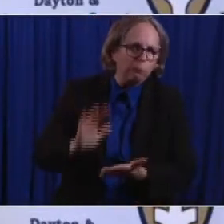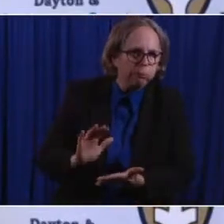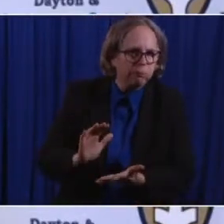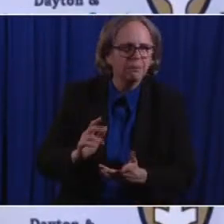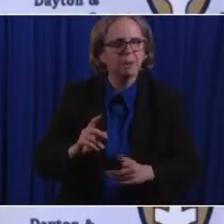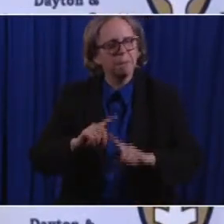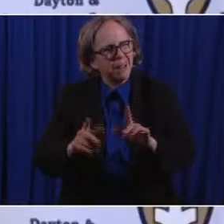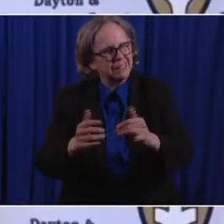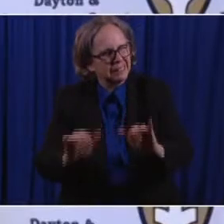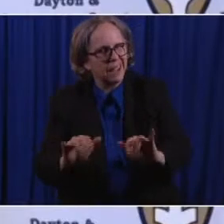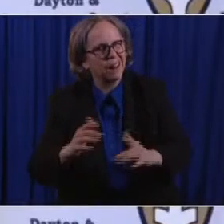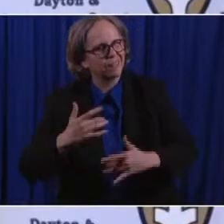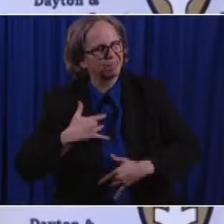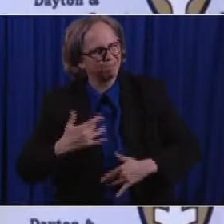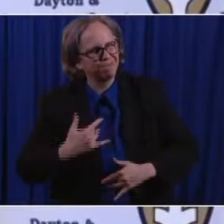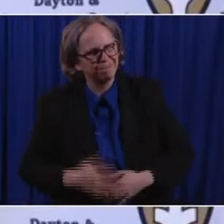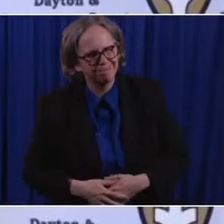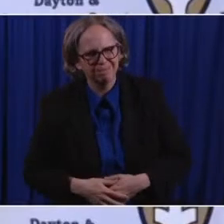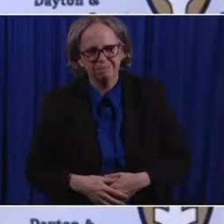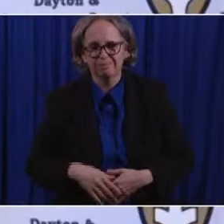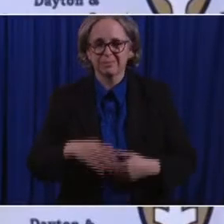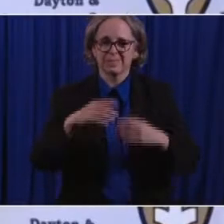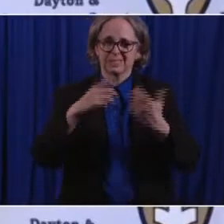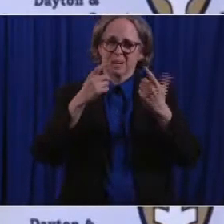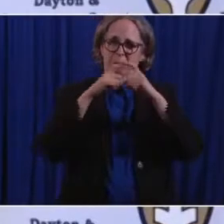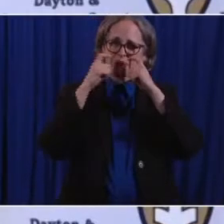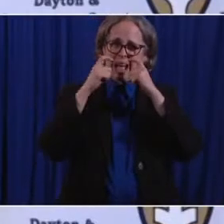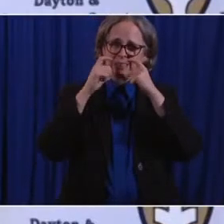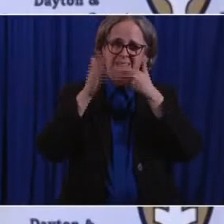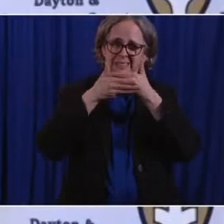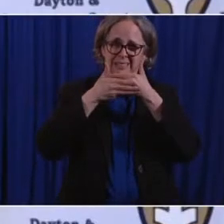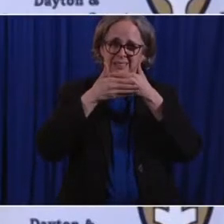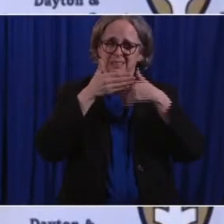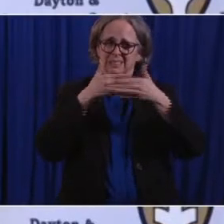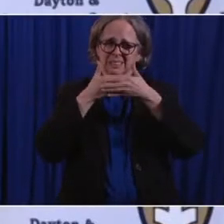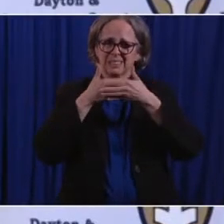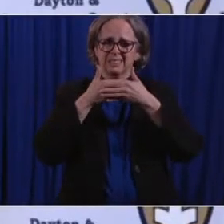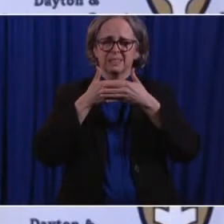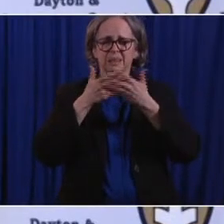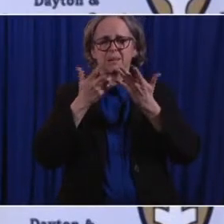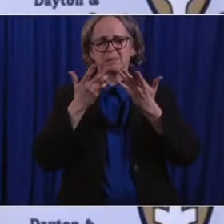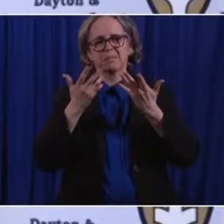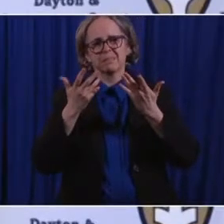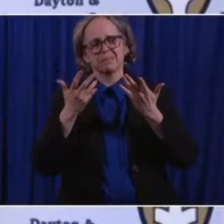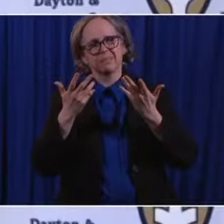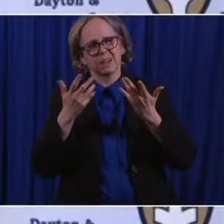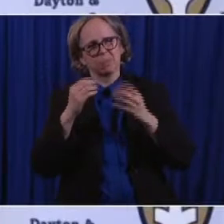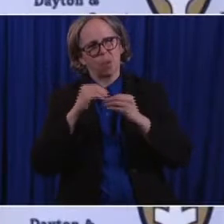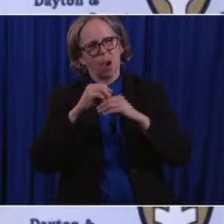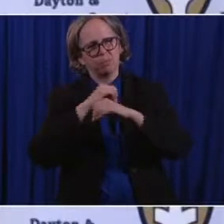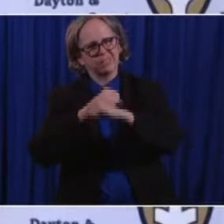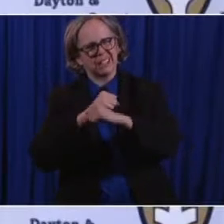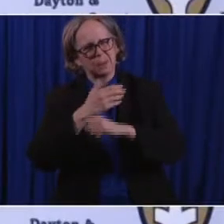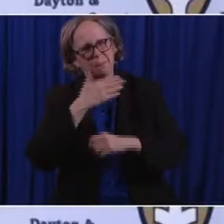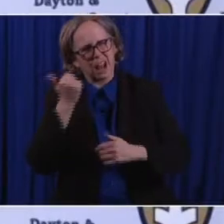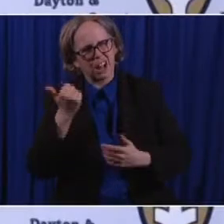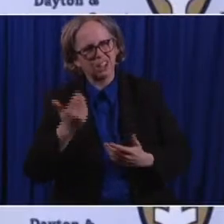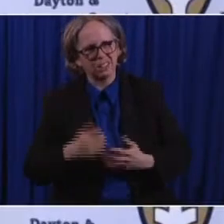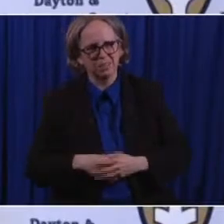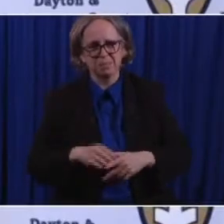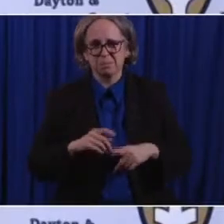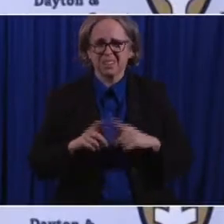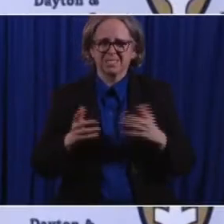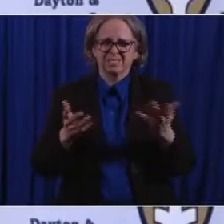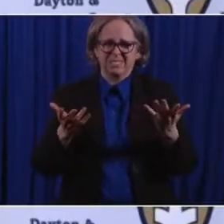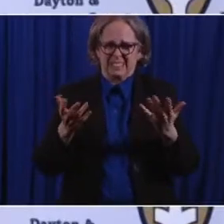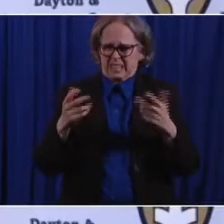more people wearing masks would certainly make me feel a lot better. It would not be in that close